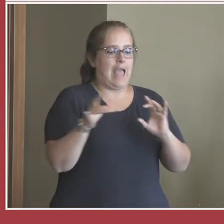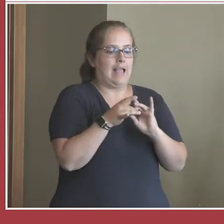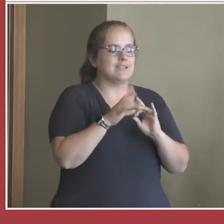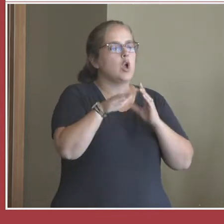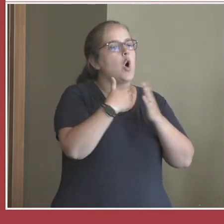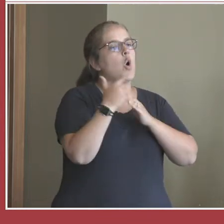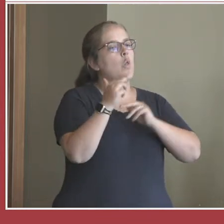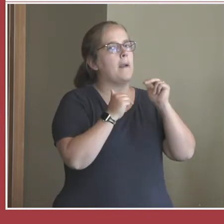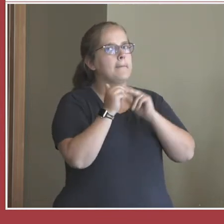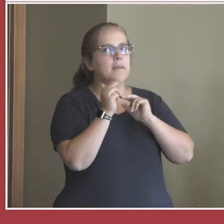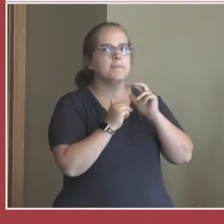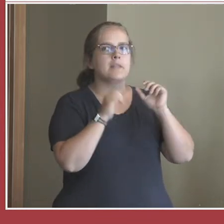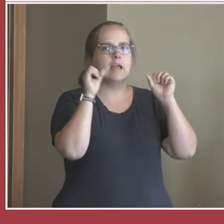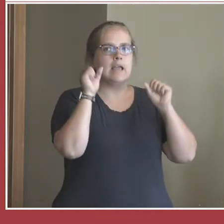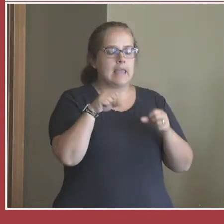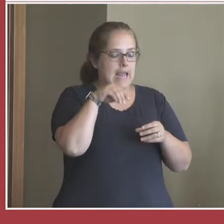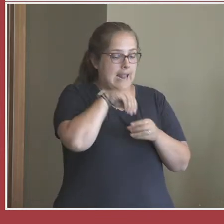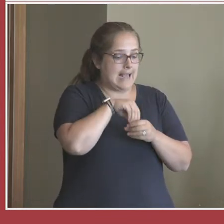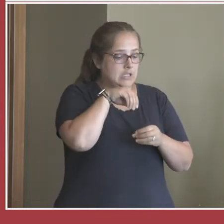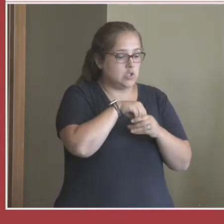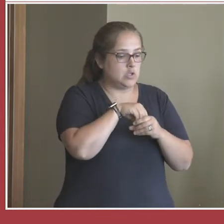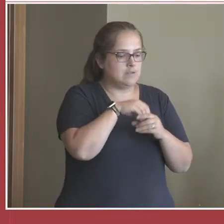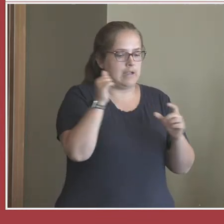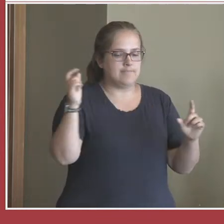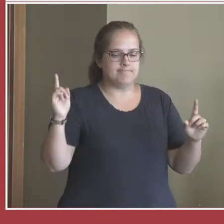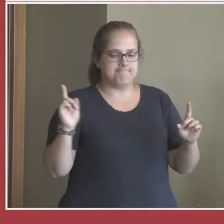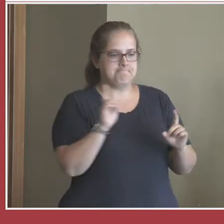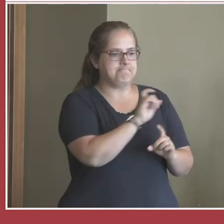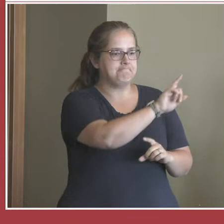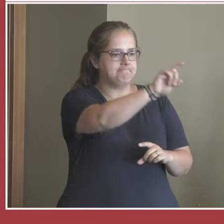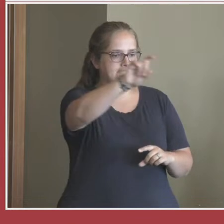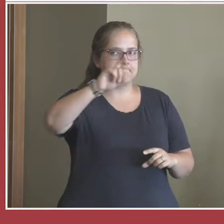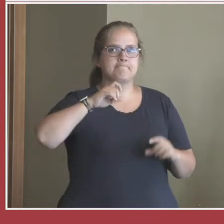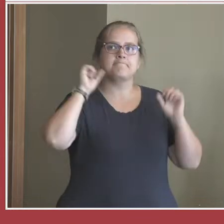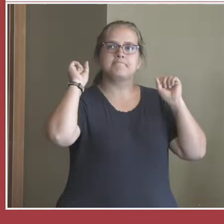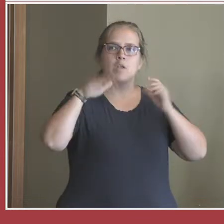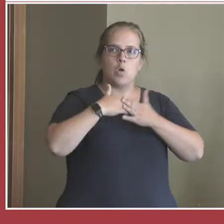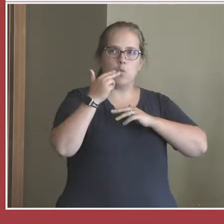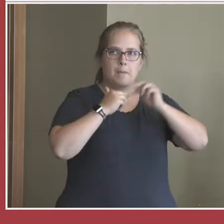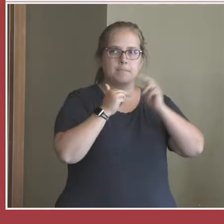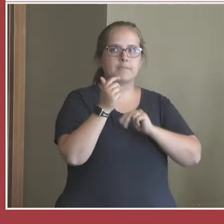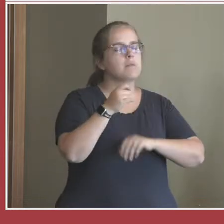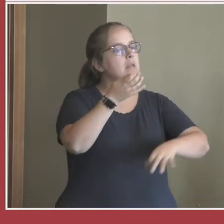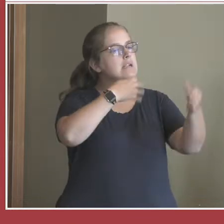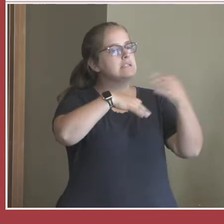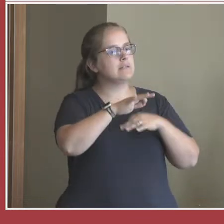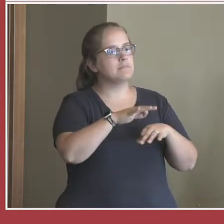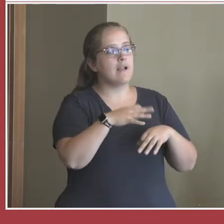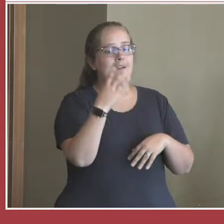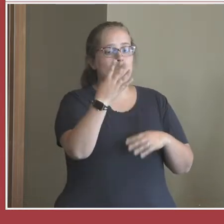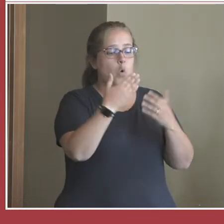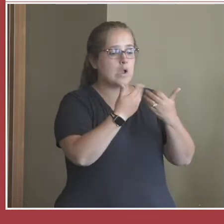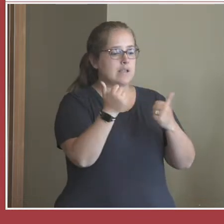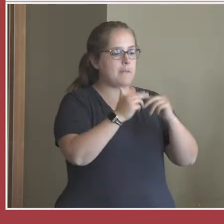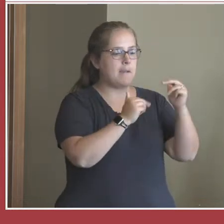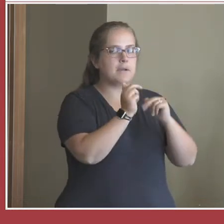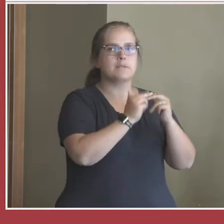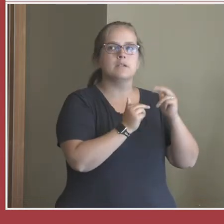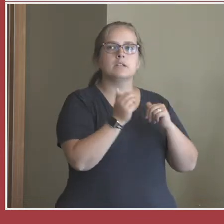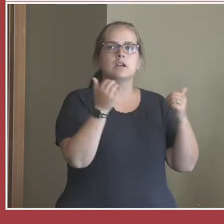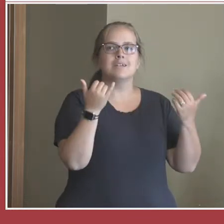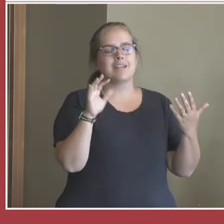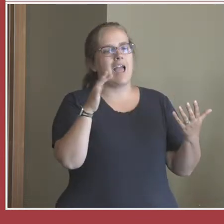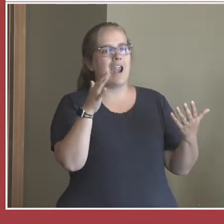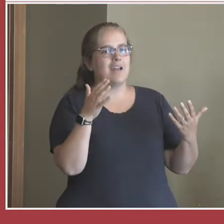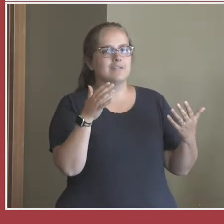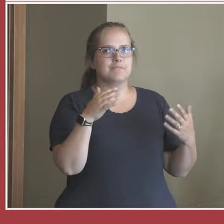all of the buildings, so you can internally now pass through all the buildings. And instead of 4 separate buildings, it's